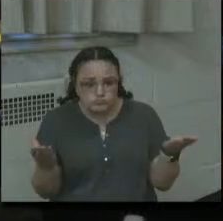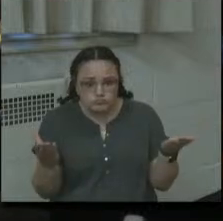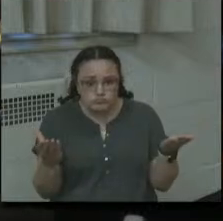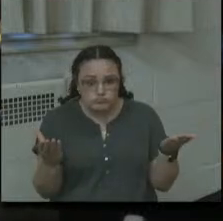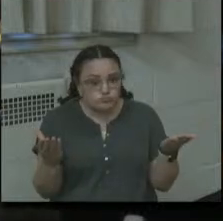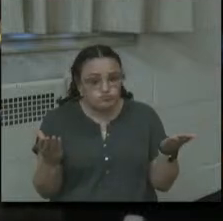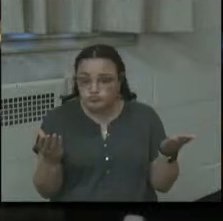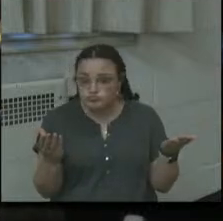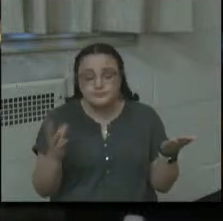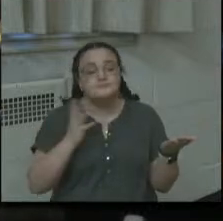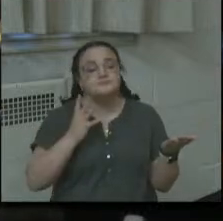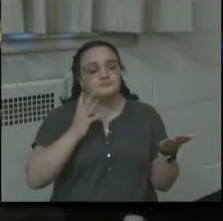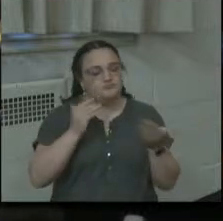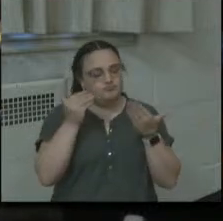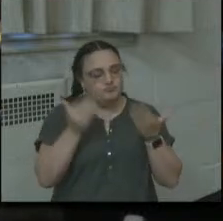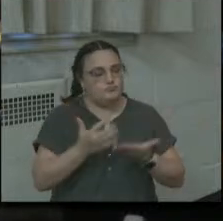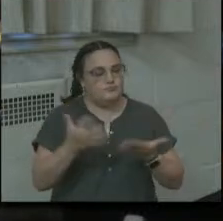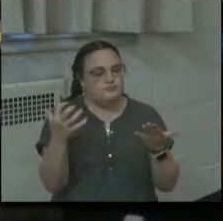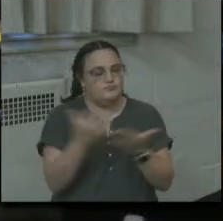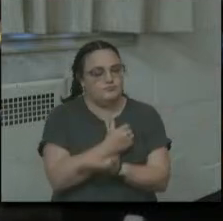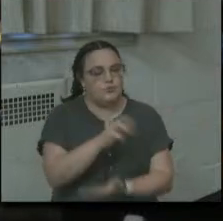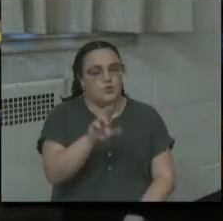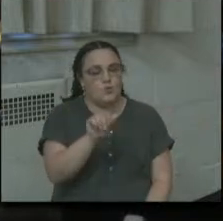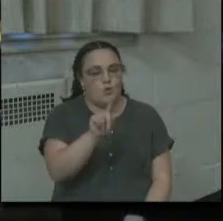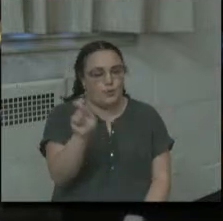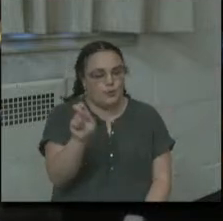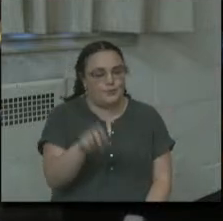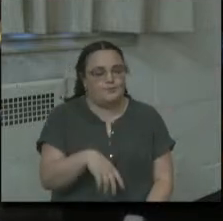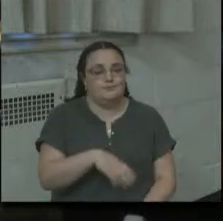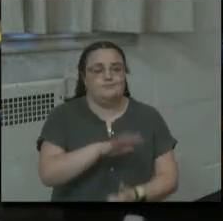Seeing none, Ms. Adeline, please take a roll call vote.